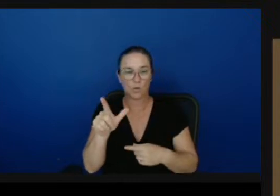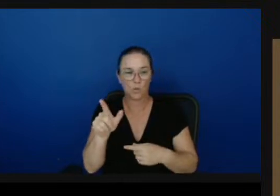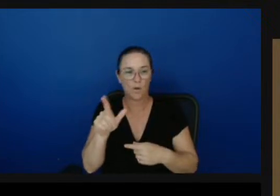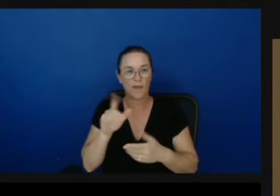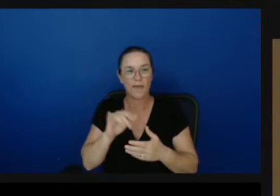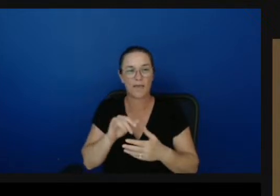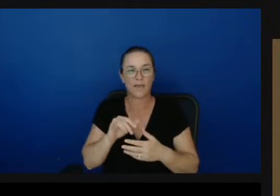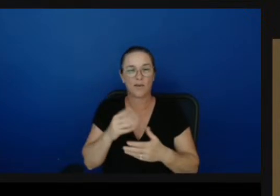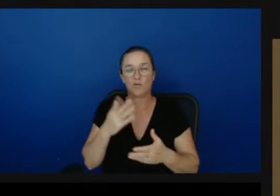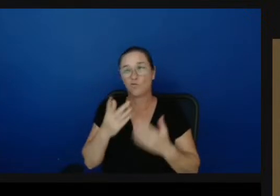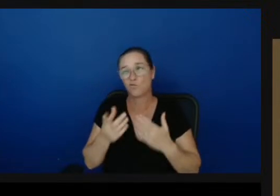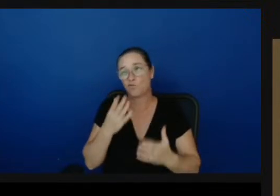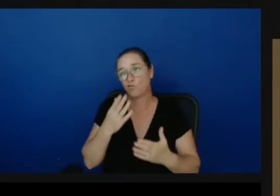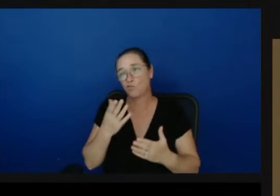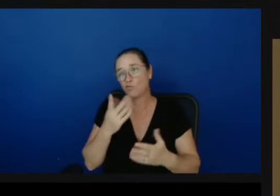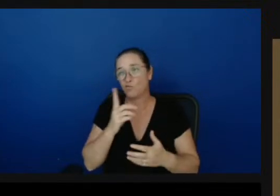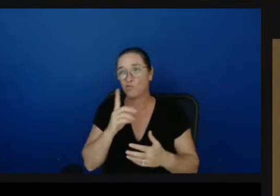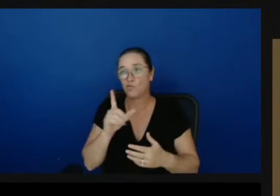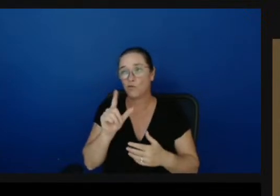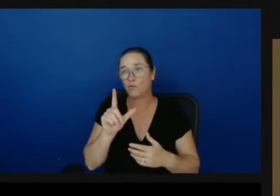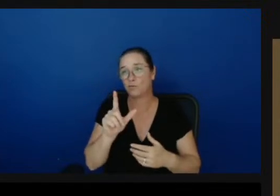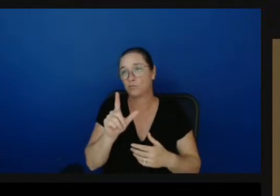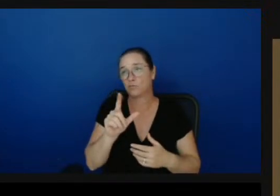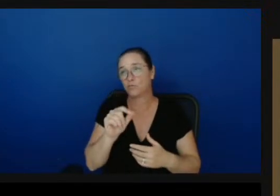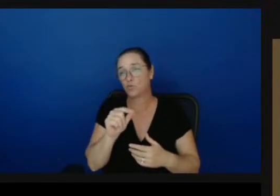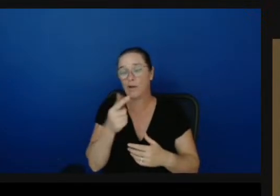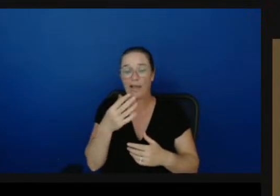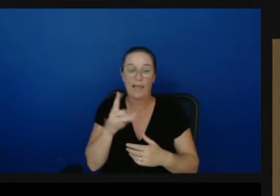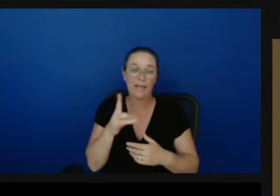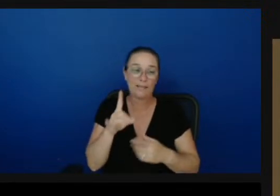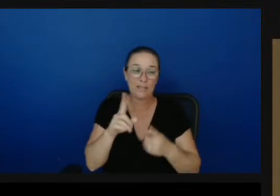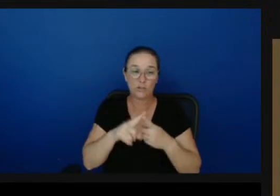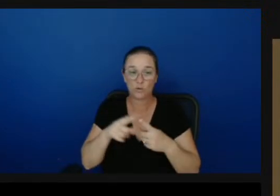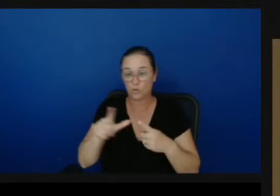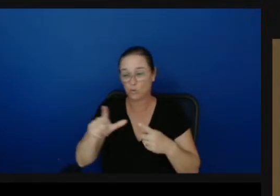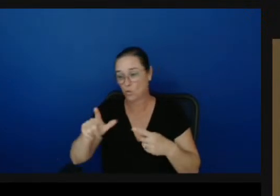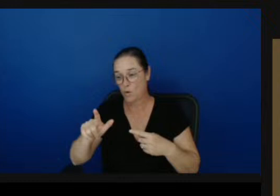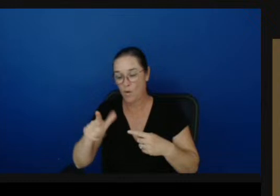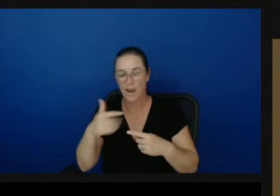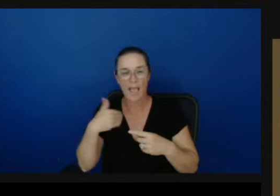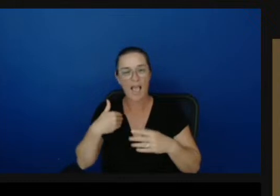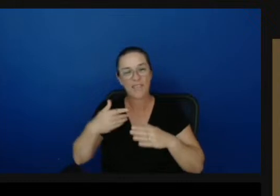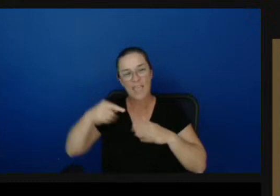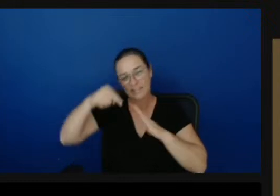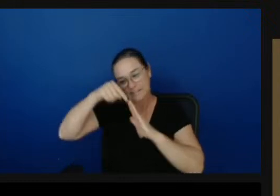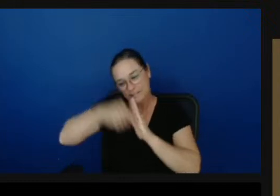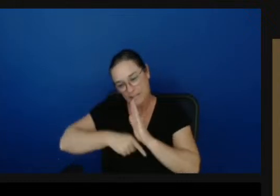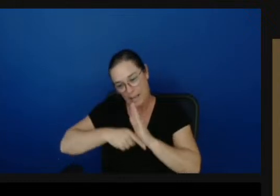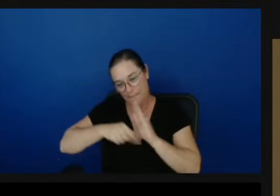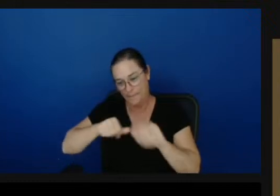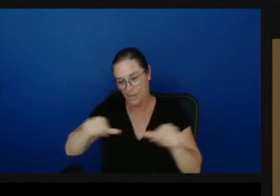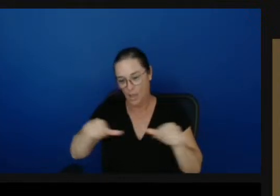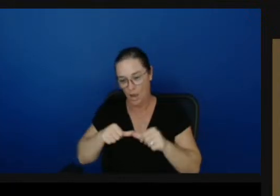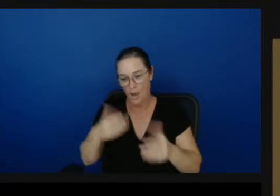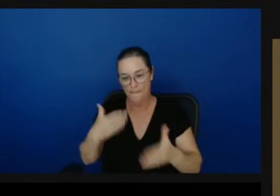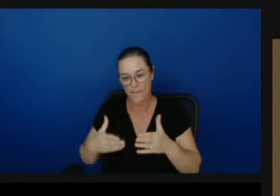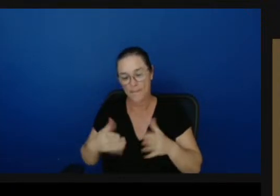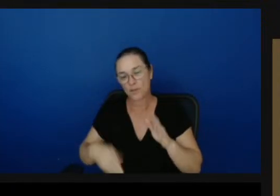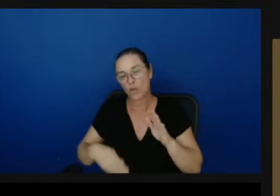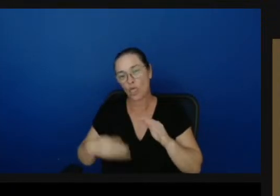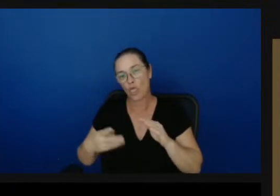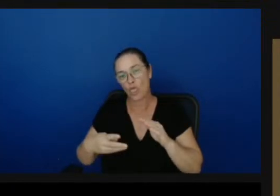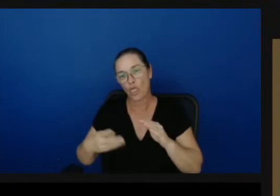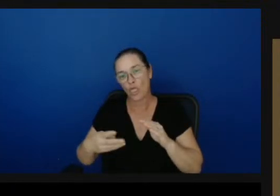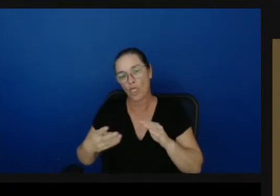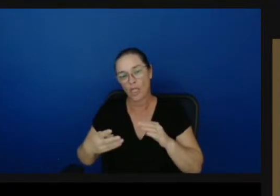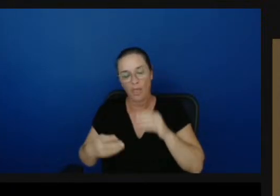since 2018. Between 2018 and 2021, it was likely open from a deep rift source coming from below, just kind of passively filling it. Was never going to erupt,